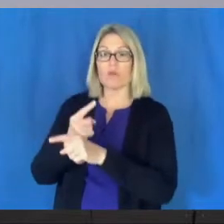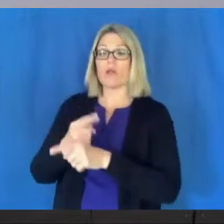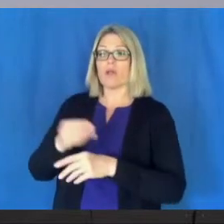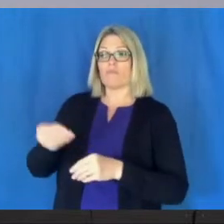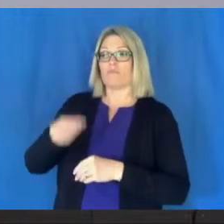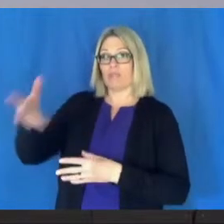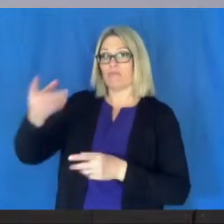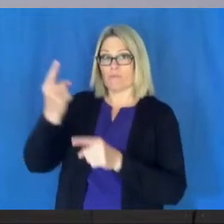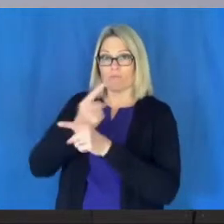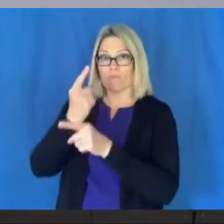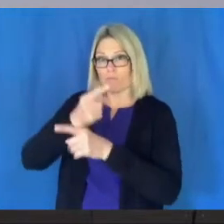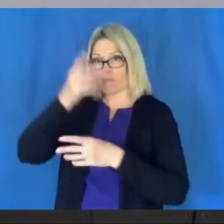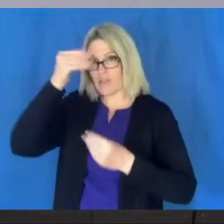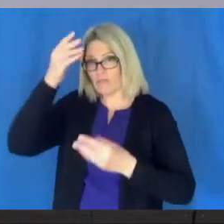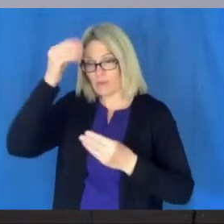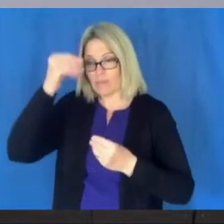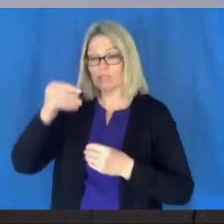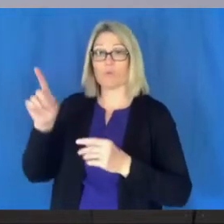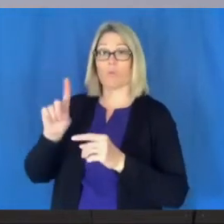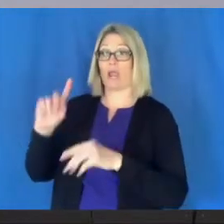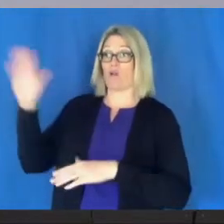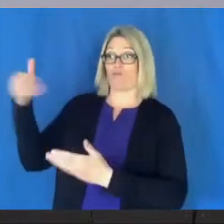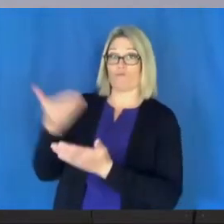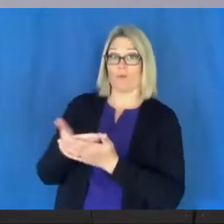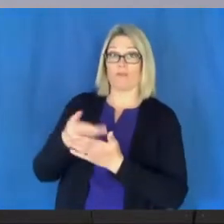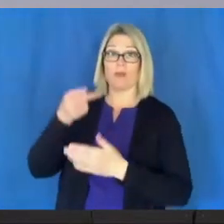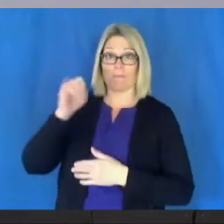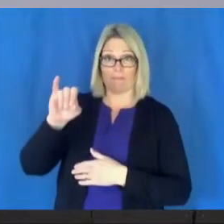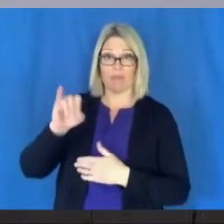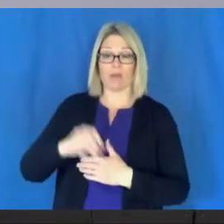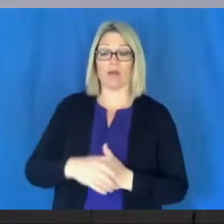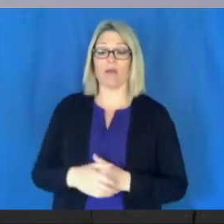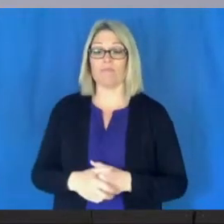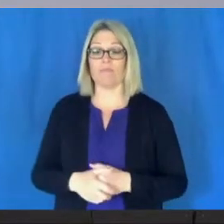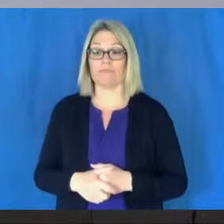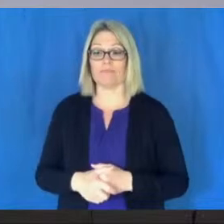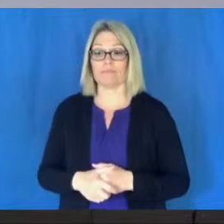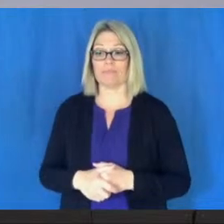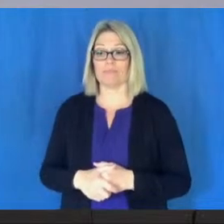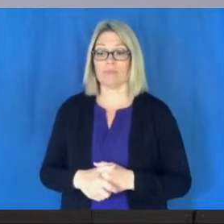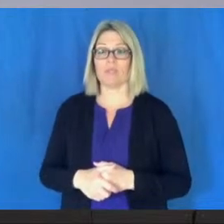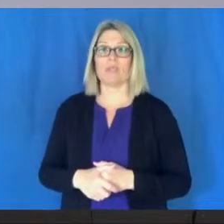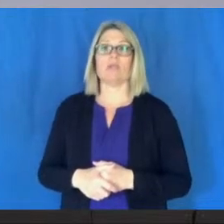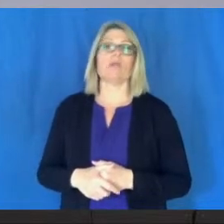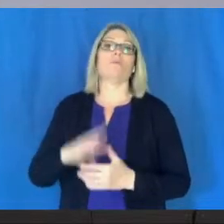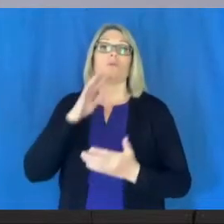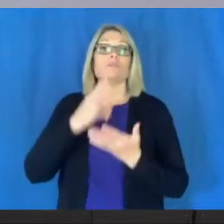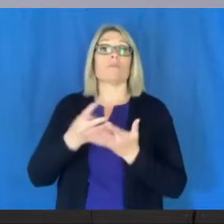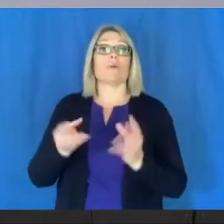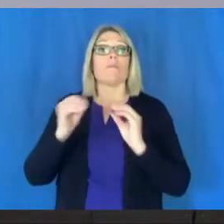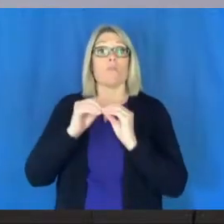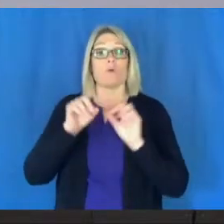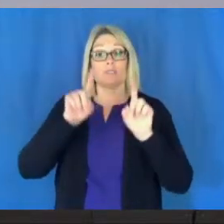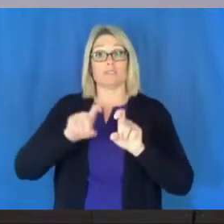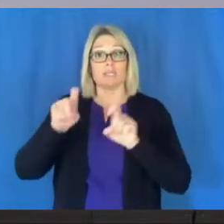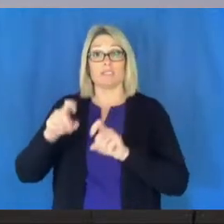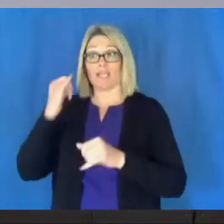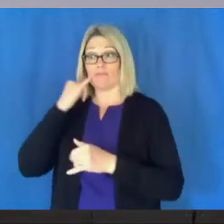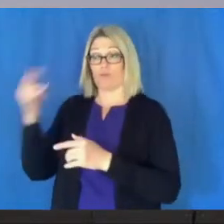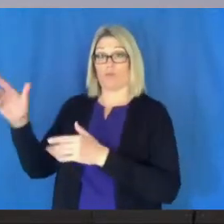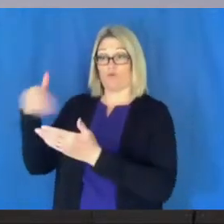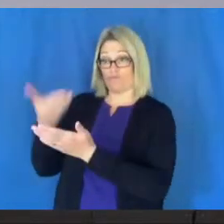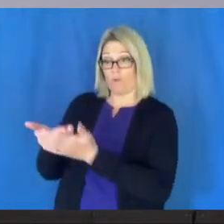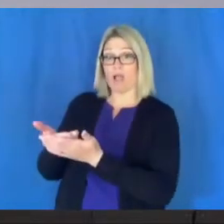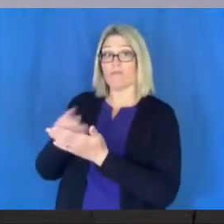at the borders. And then we've talked about the enhanced testing at the points of entry, certainly at